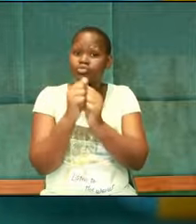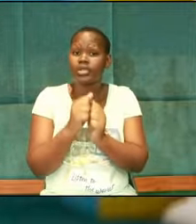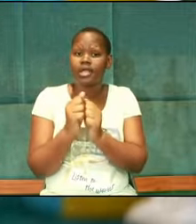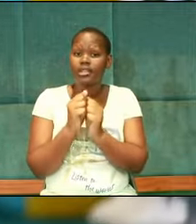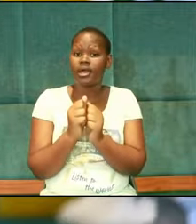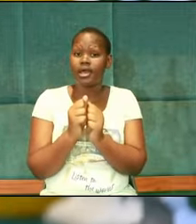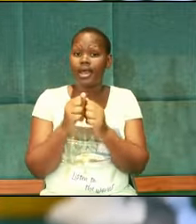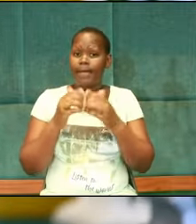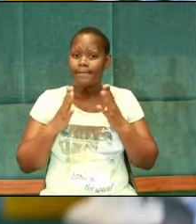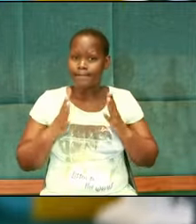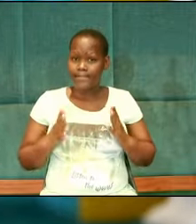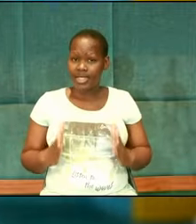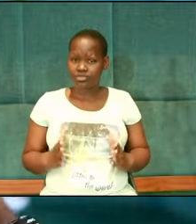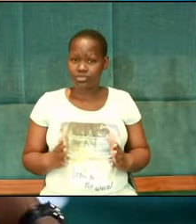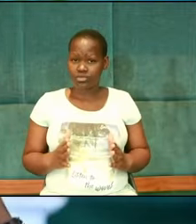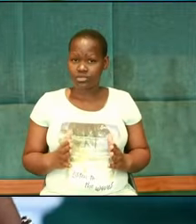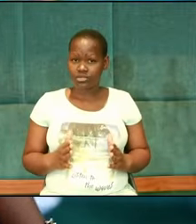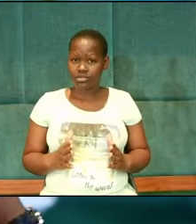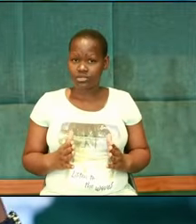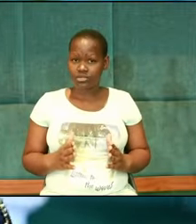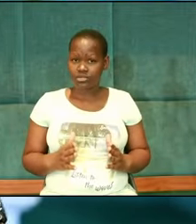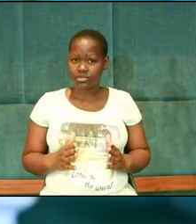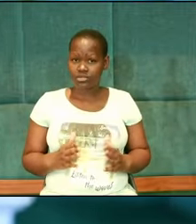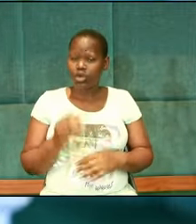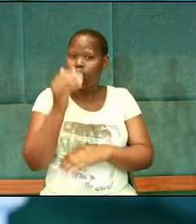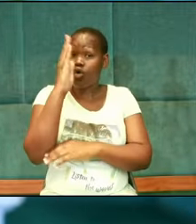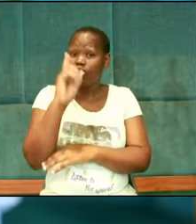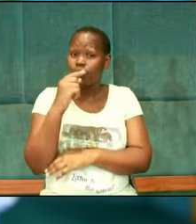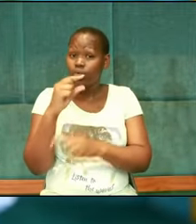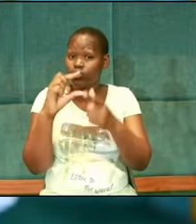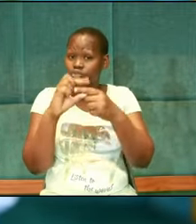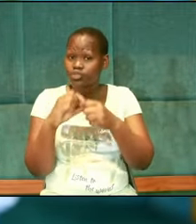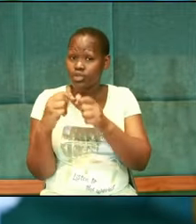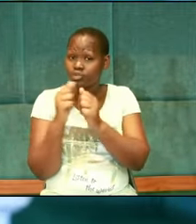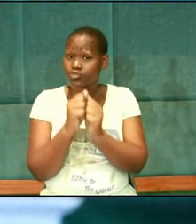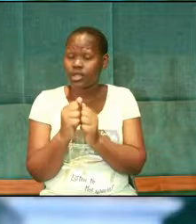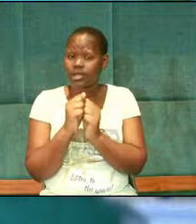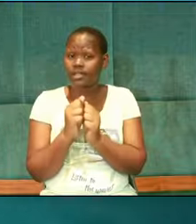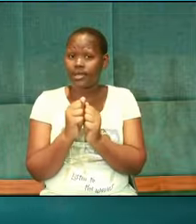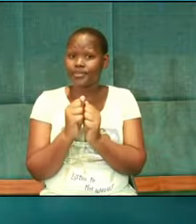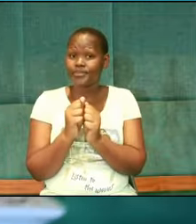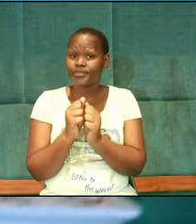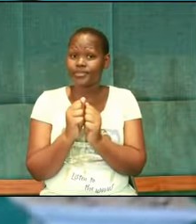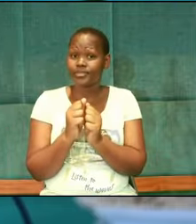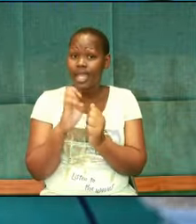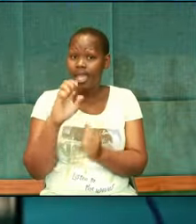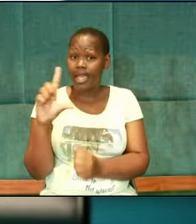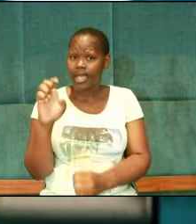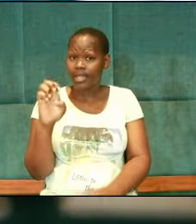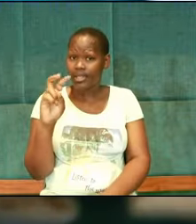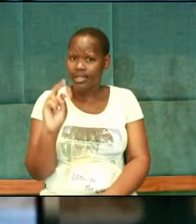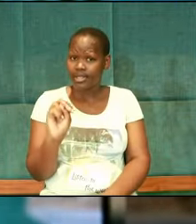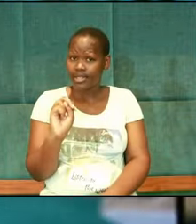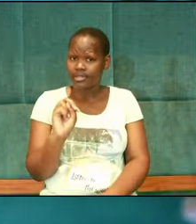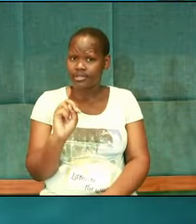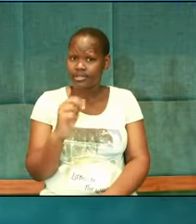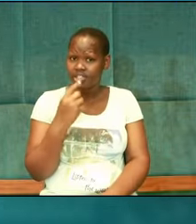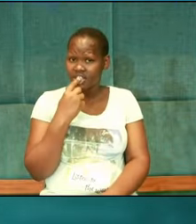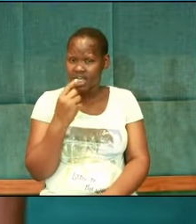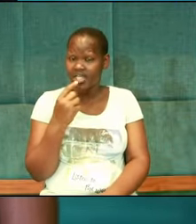the married couples need to ask is that, is it God who has joined us together? Ellen White said, many are mated, but they are not